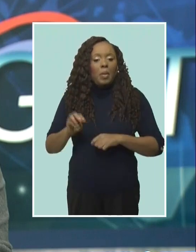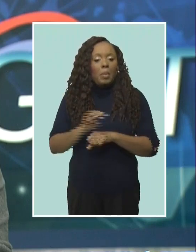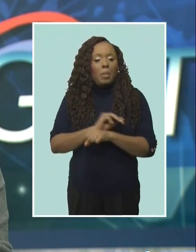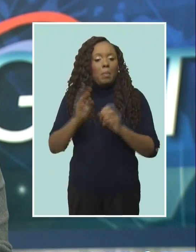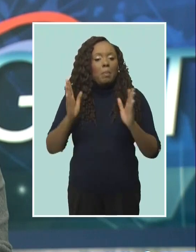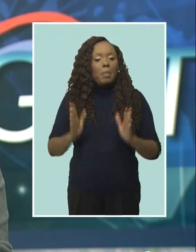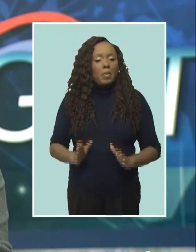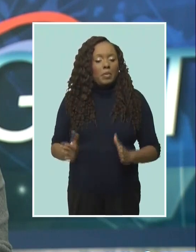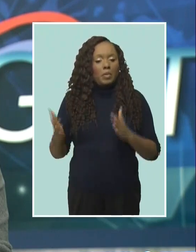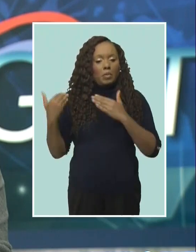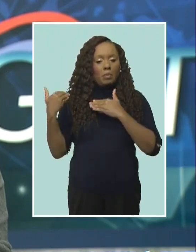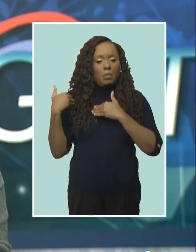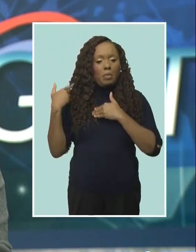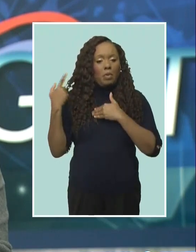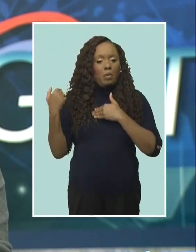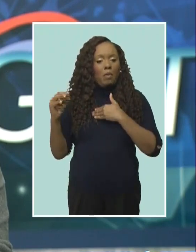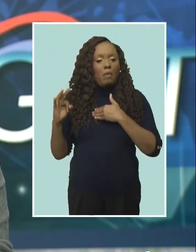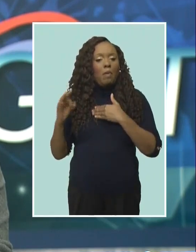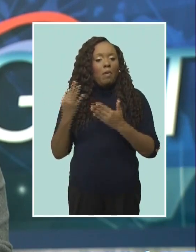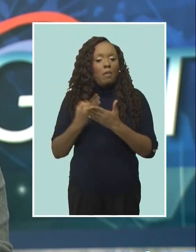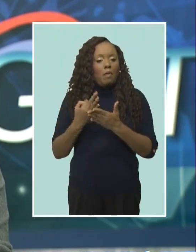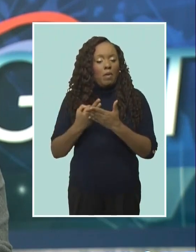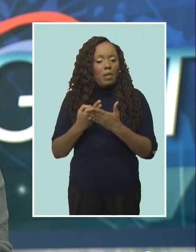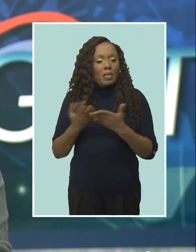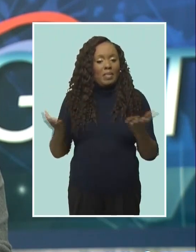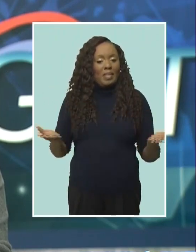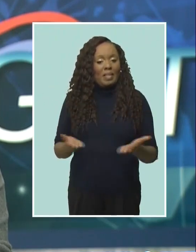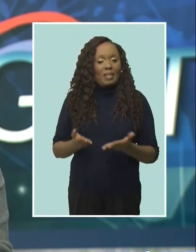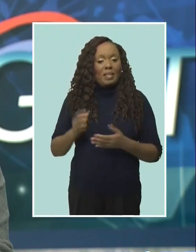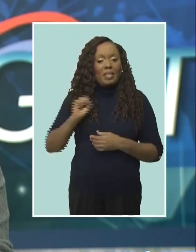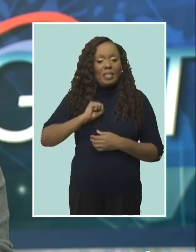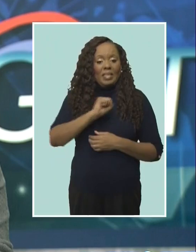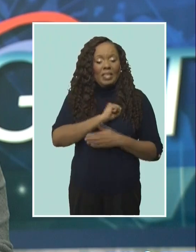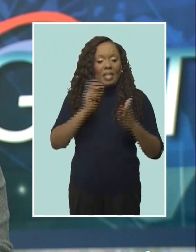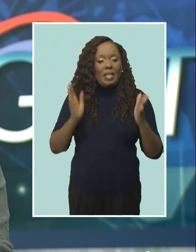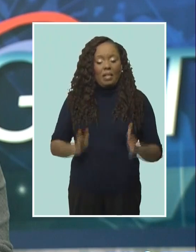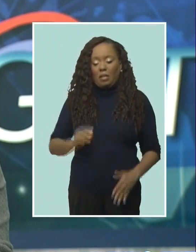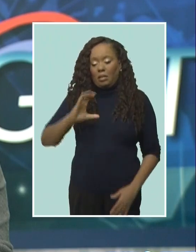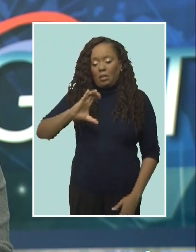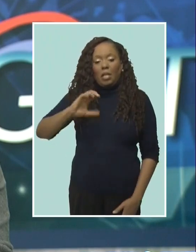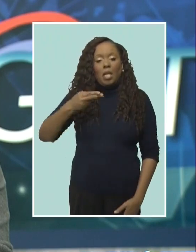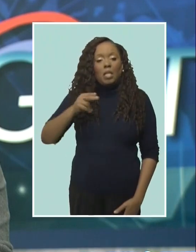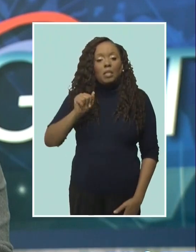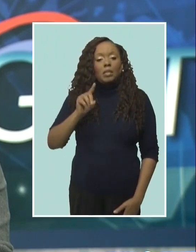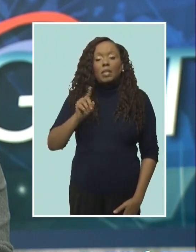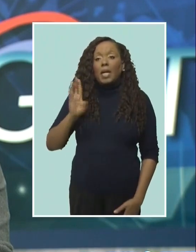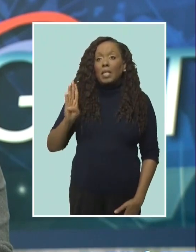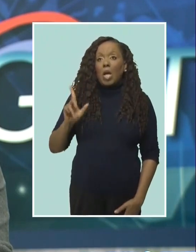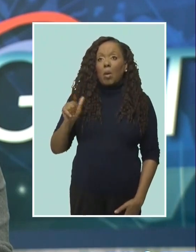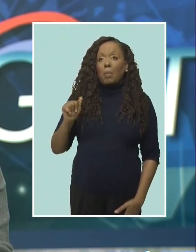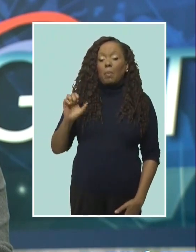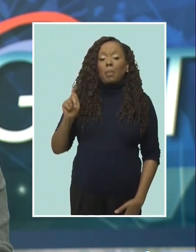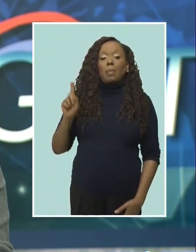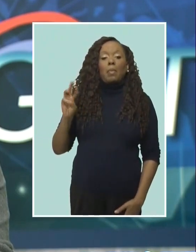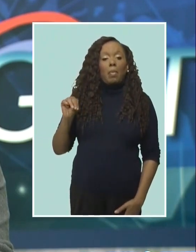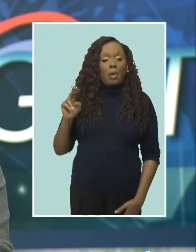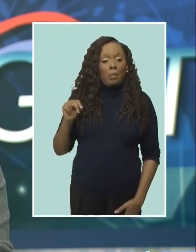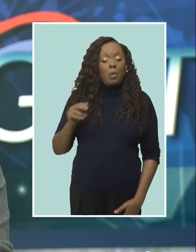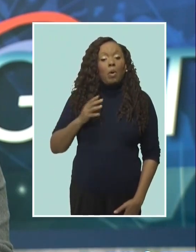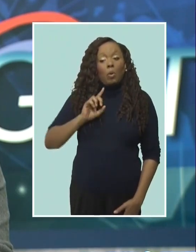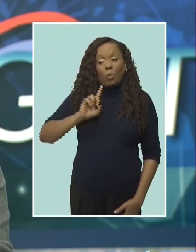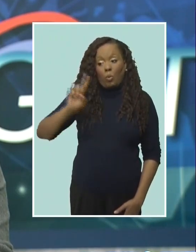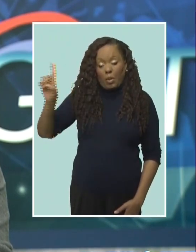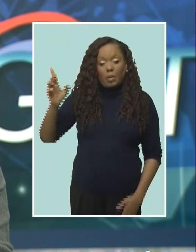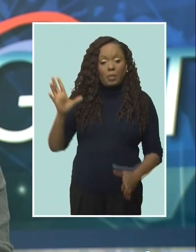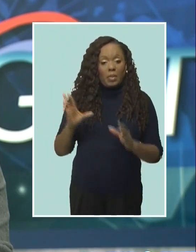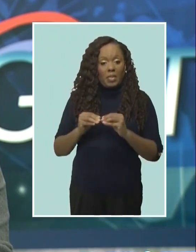in the Ministry of Finance and Economic Affairs, Senator Chad Blackman. The meeting was part of preparations for the IDB and